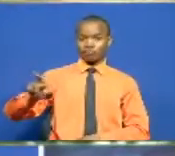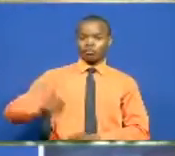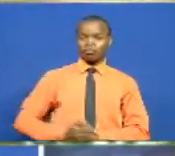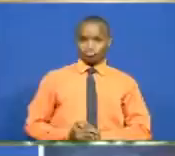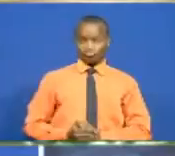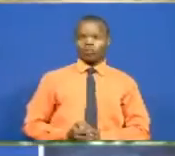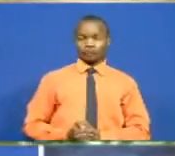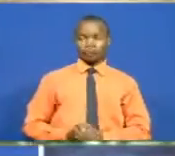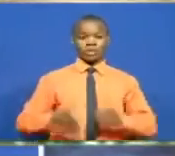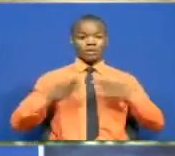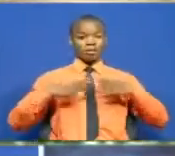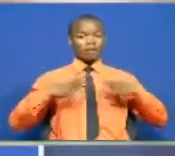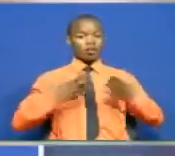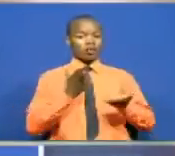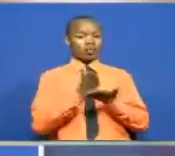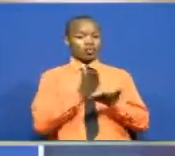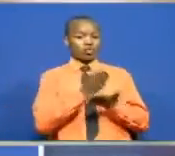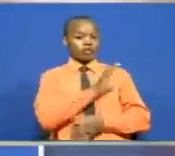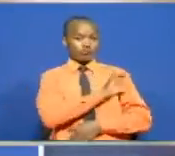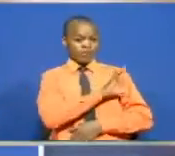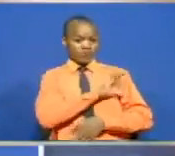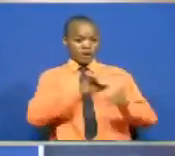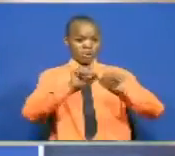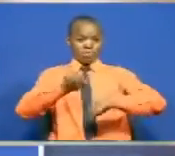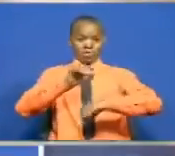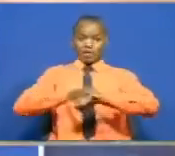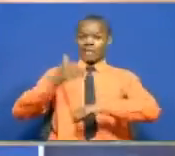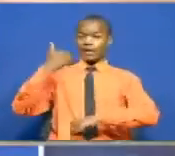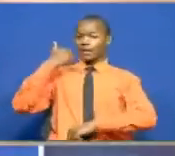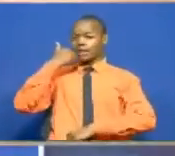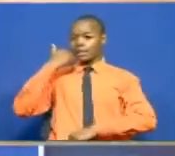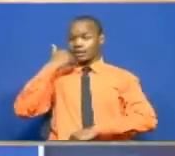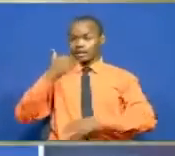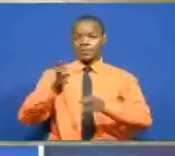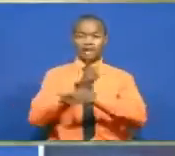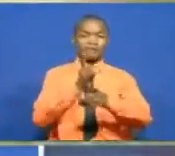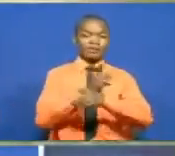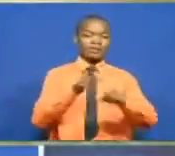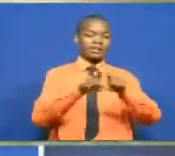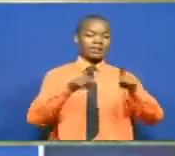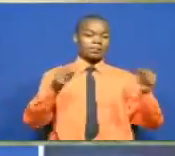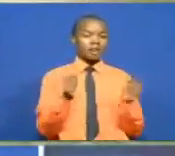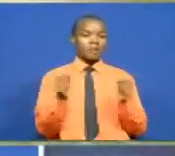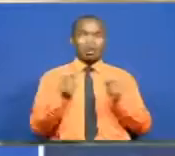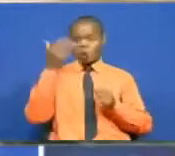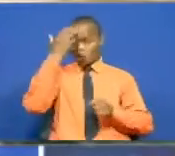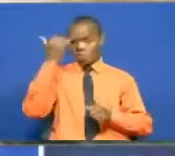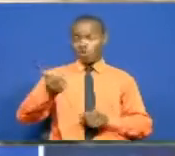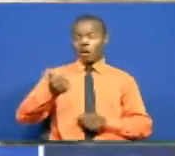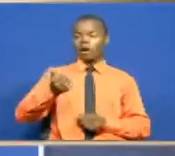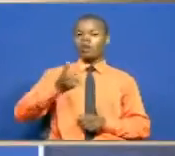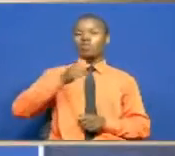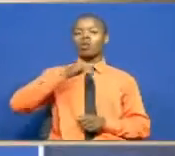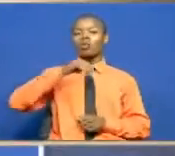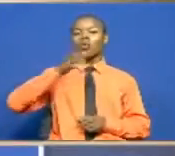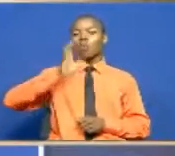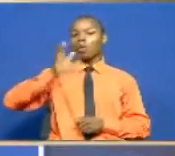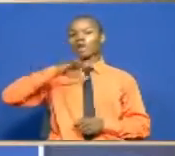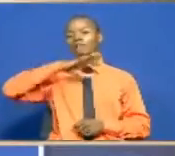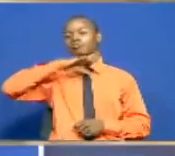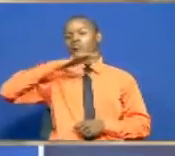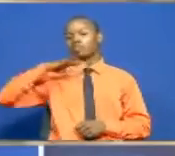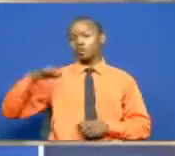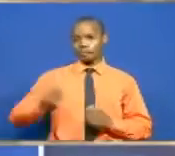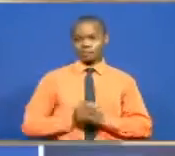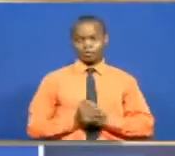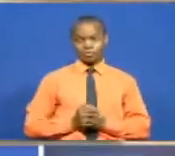The residents are living in fear of contracting cholera, typhoid and malaria owing to the stagnated sewage water. They say the